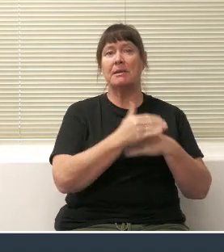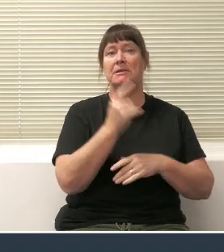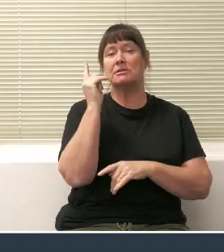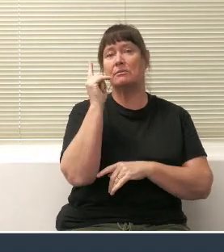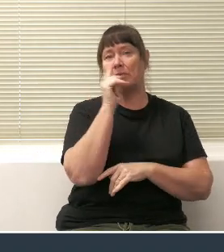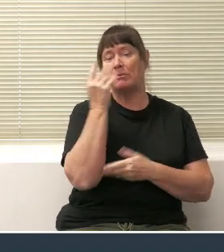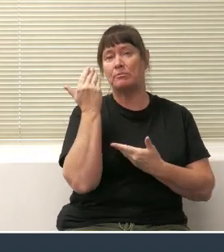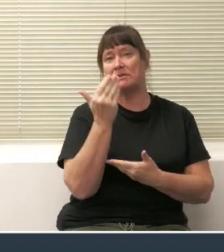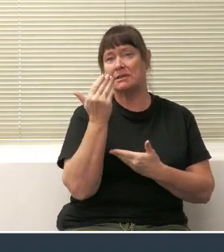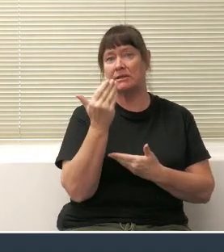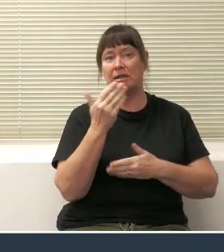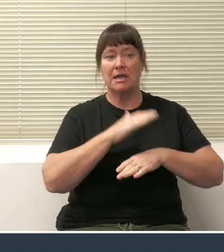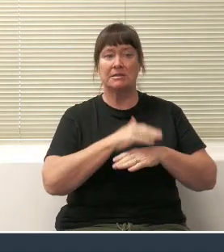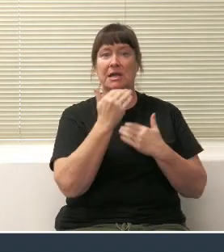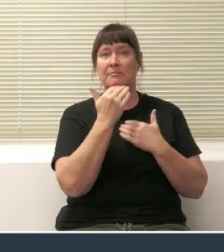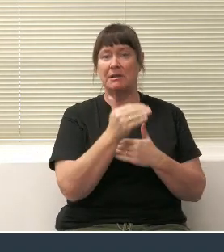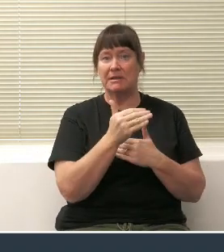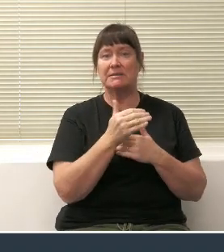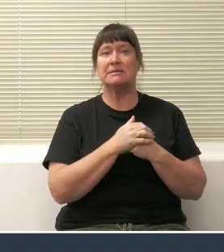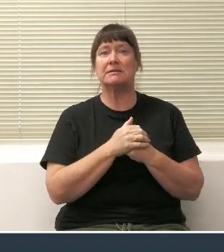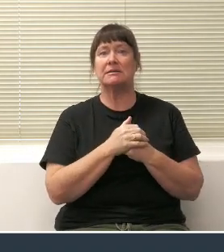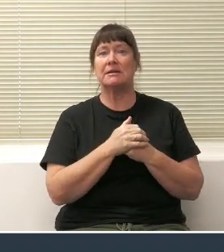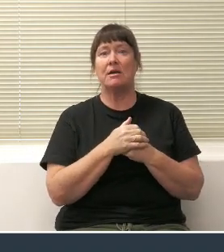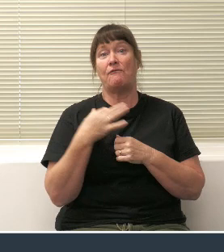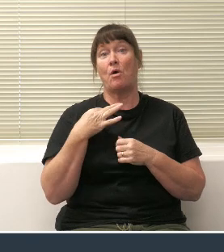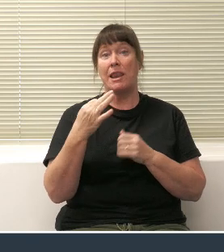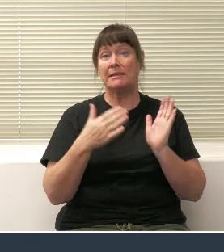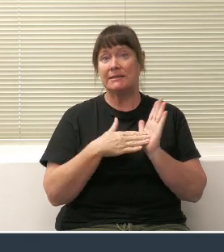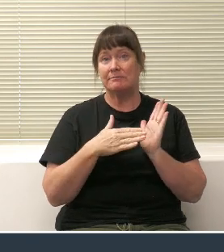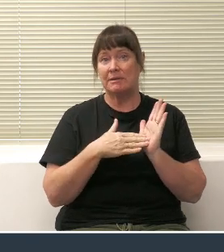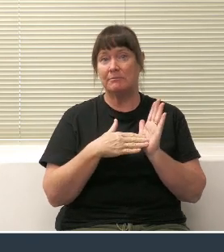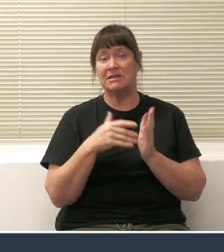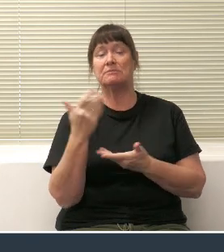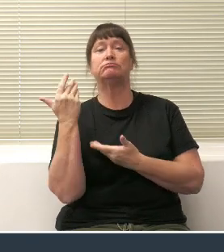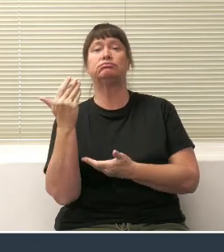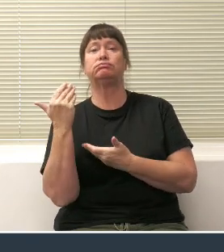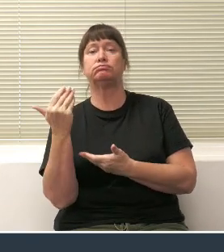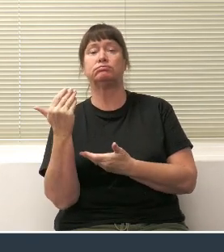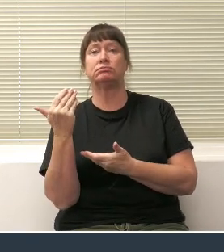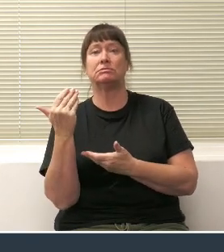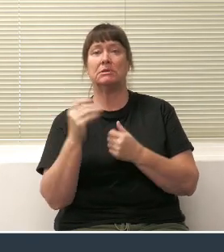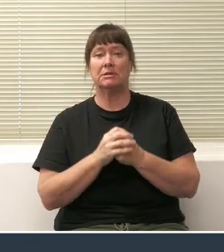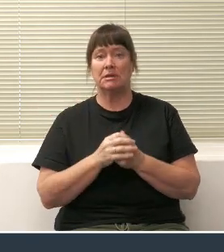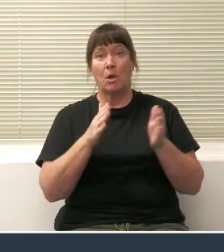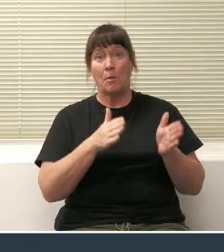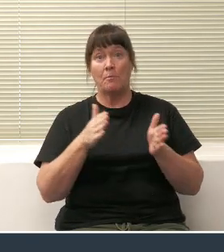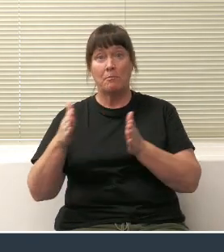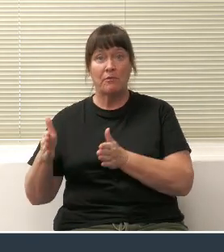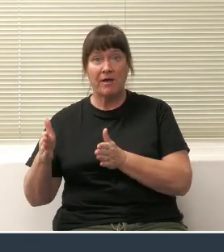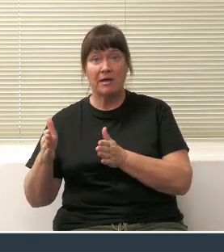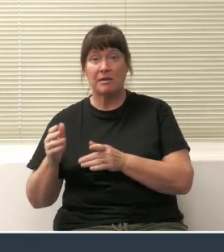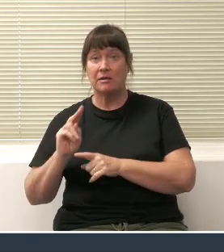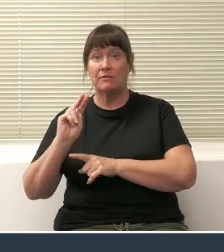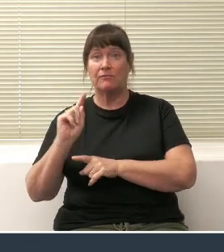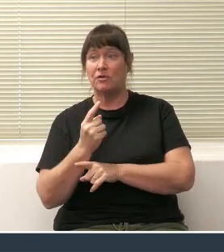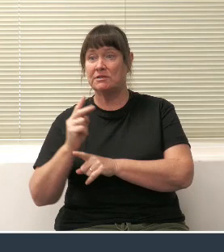speakers. So the following time limits apply to elected members speaking at these meetings. Movers of motions, when